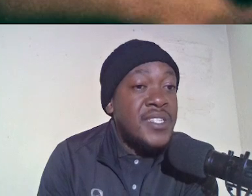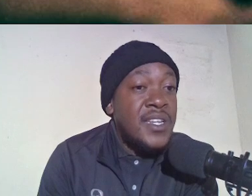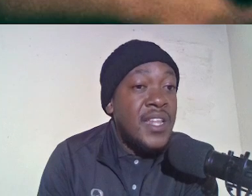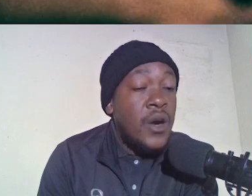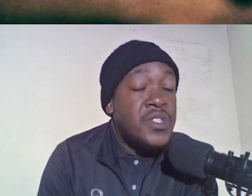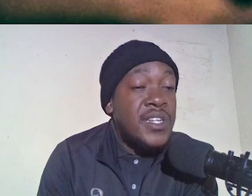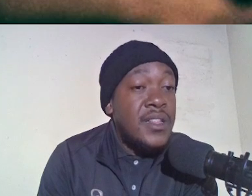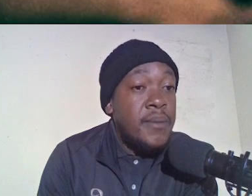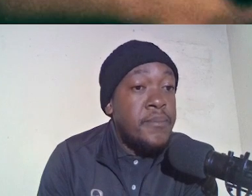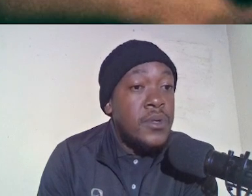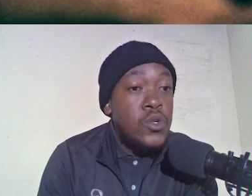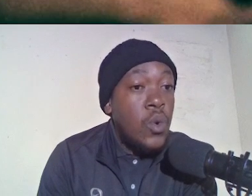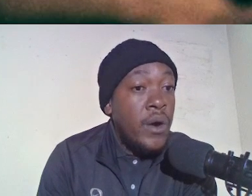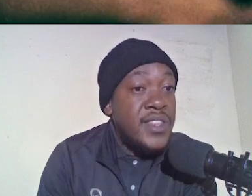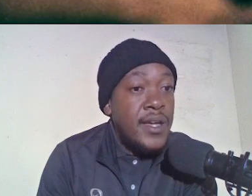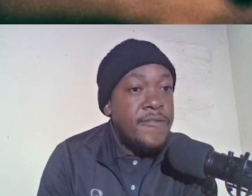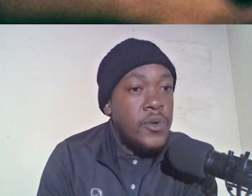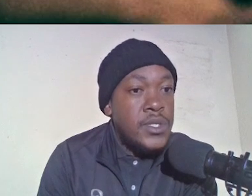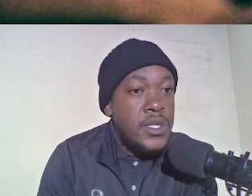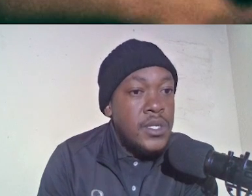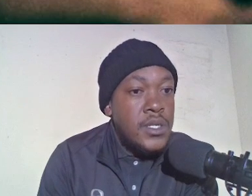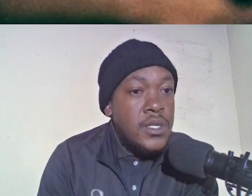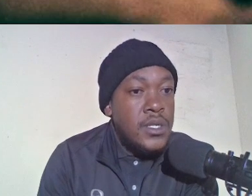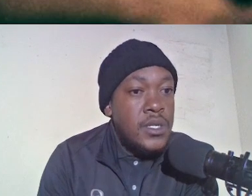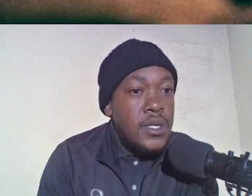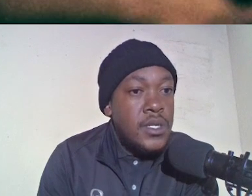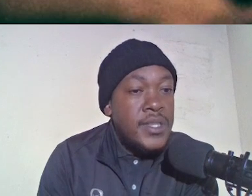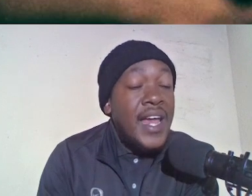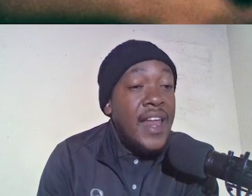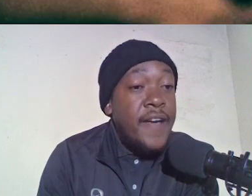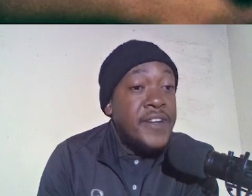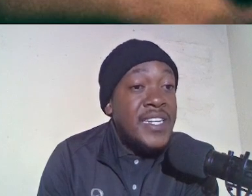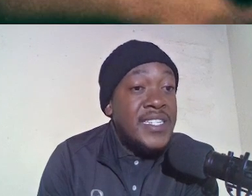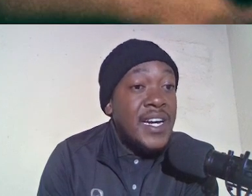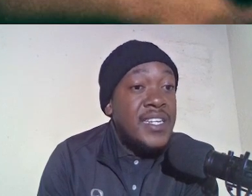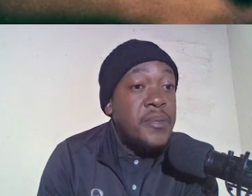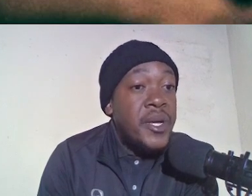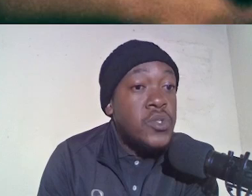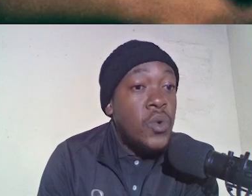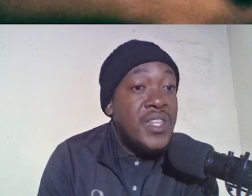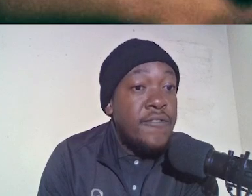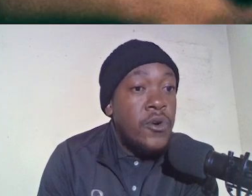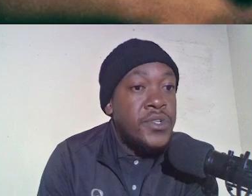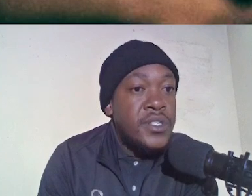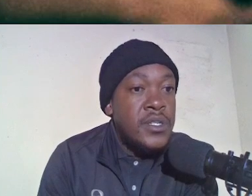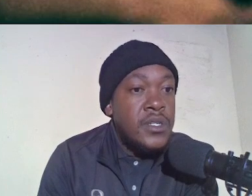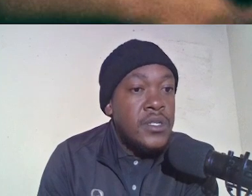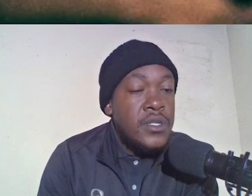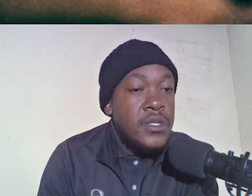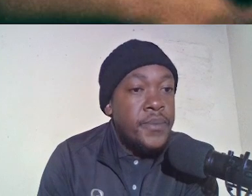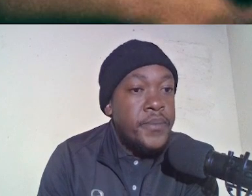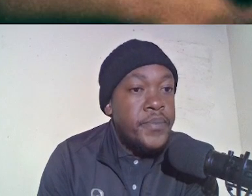young person in the house, tell them to go out there and vote. Their life literally depends on that vote.